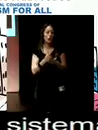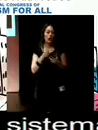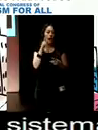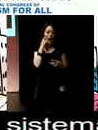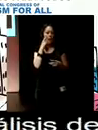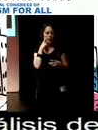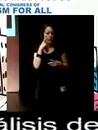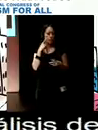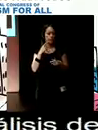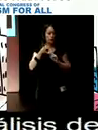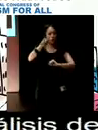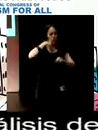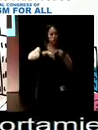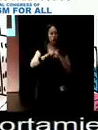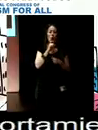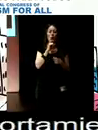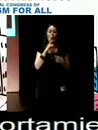public